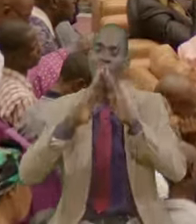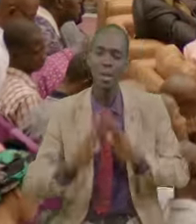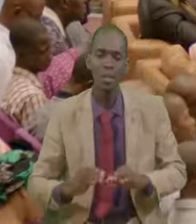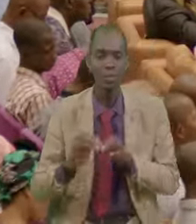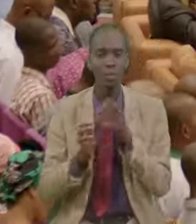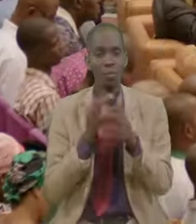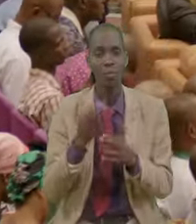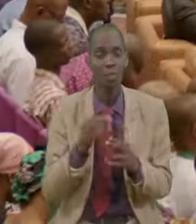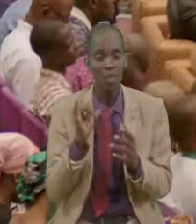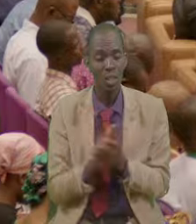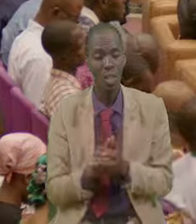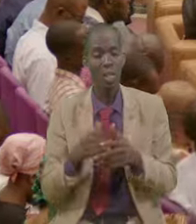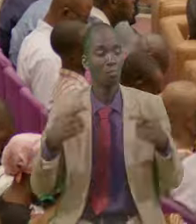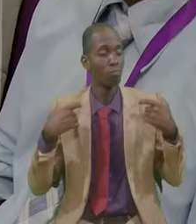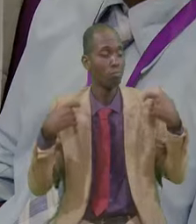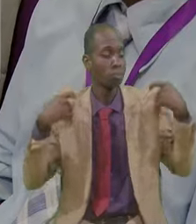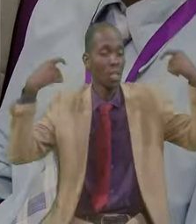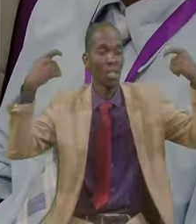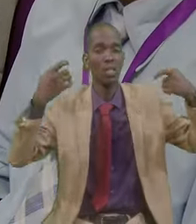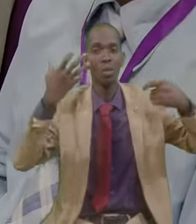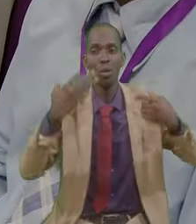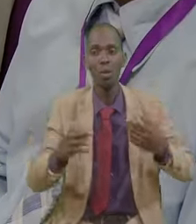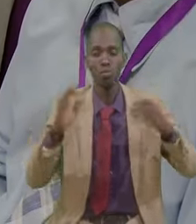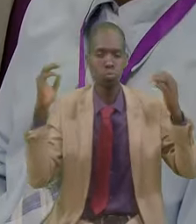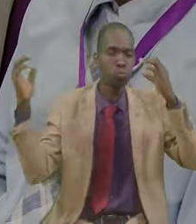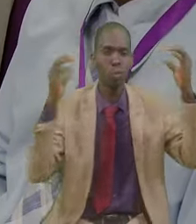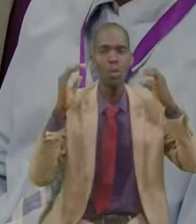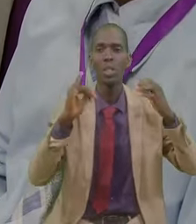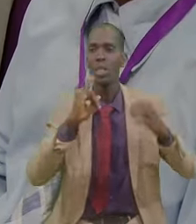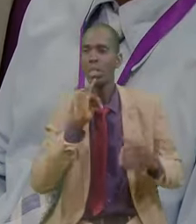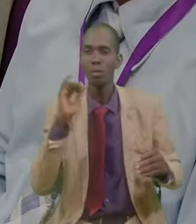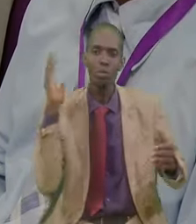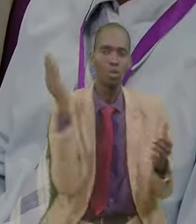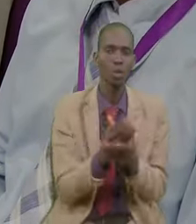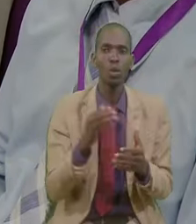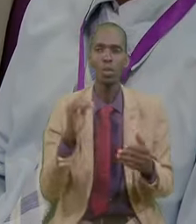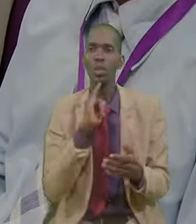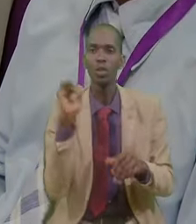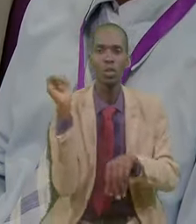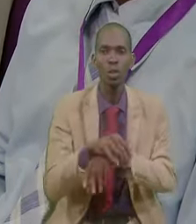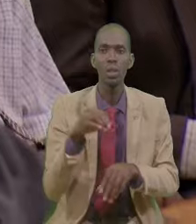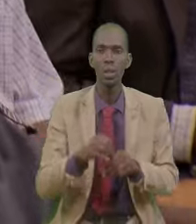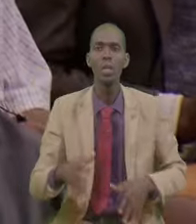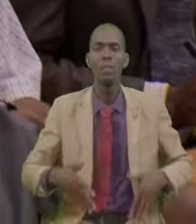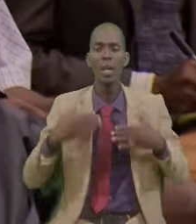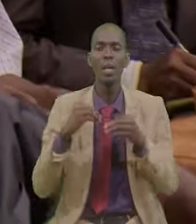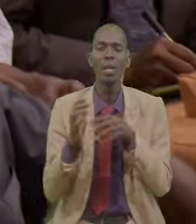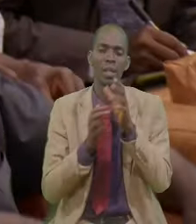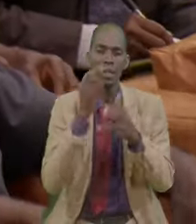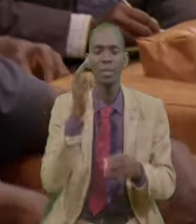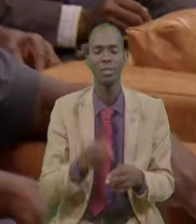That giant is defeated. The giant of the storm is conquered in your life in Jesus'